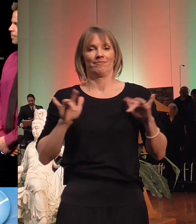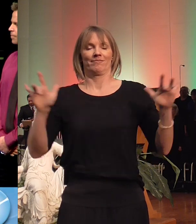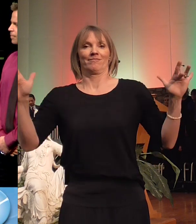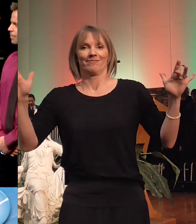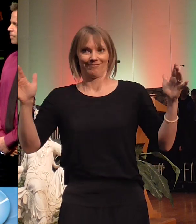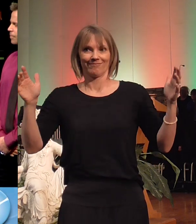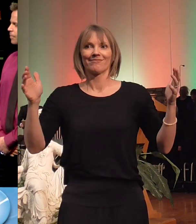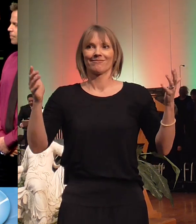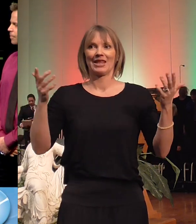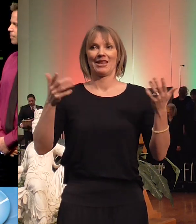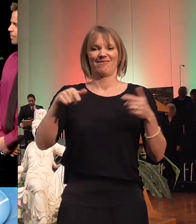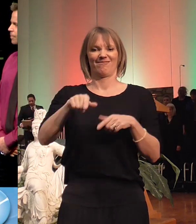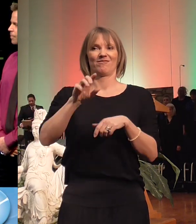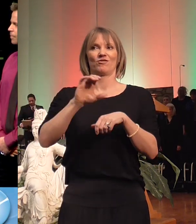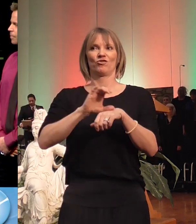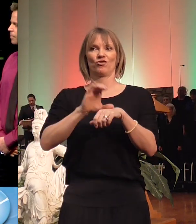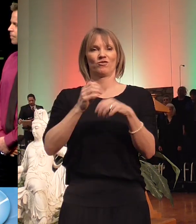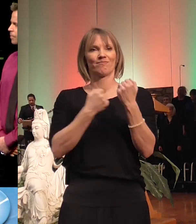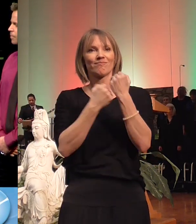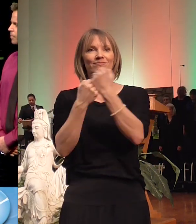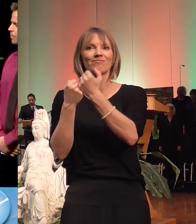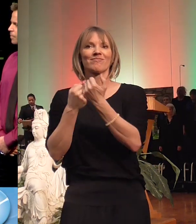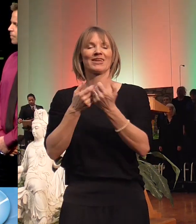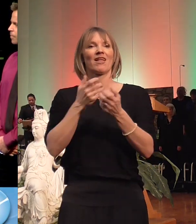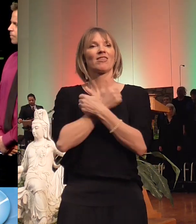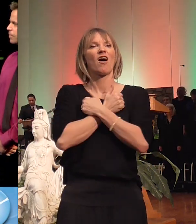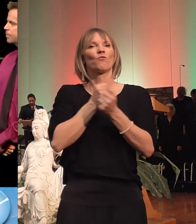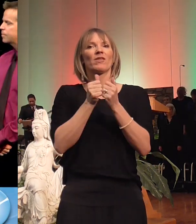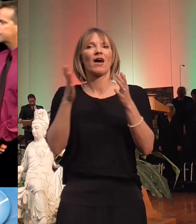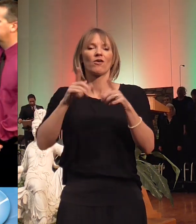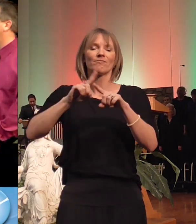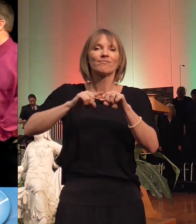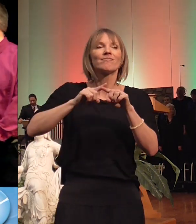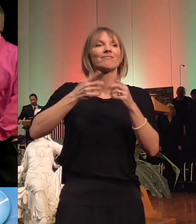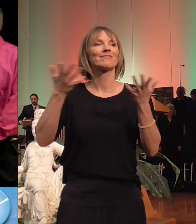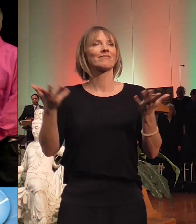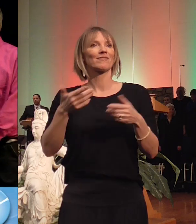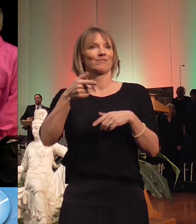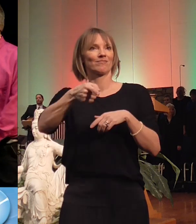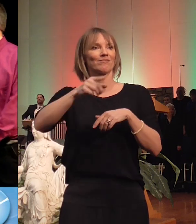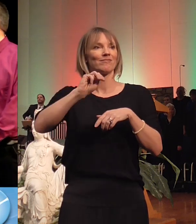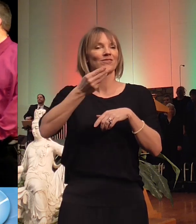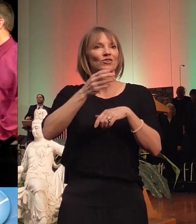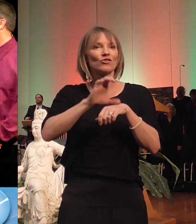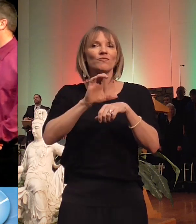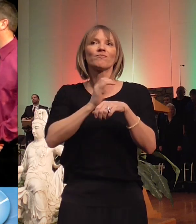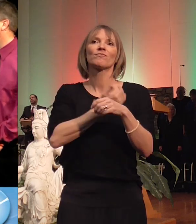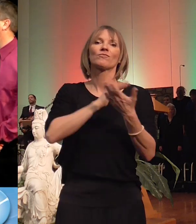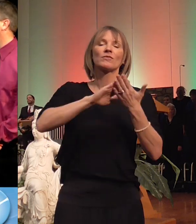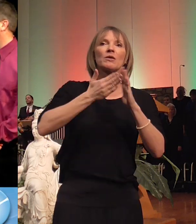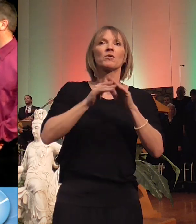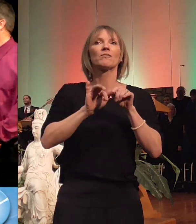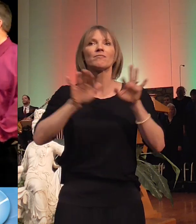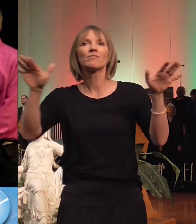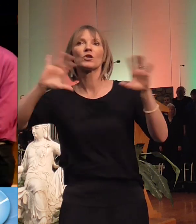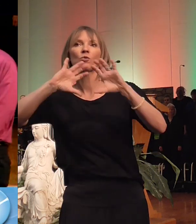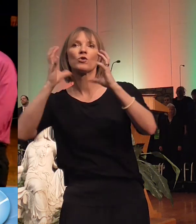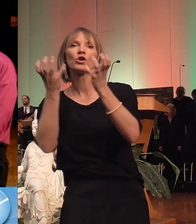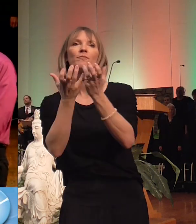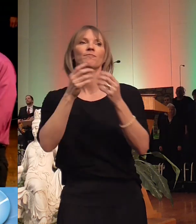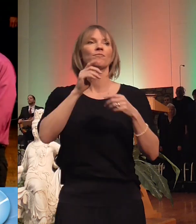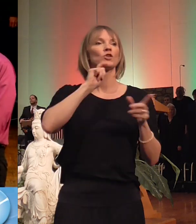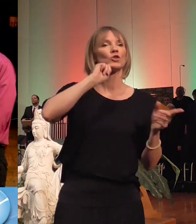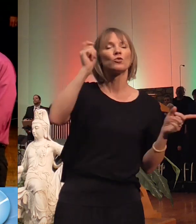Mile High fosters here. This unconditional love here at Mile High, within our community, and out into the world, to the